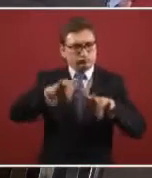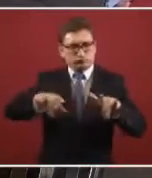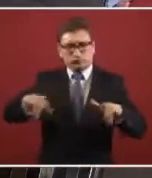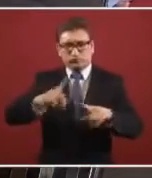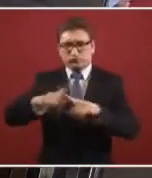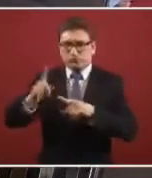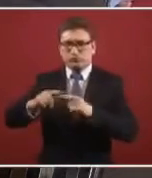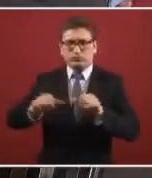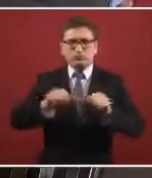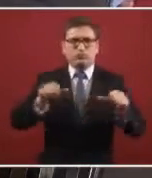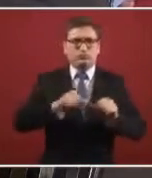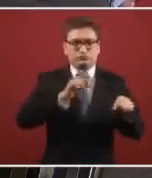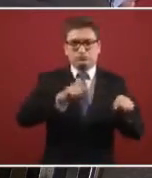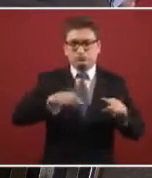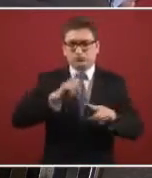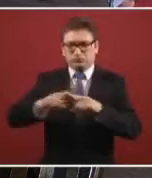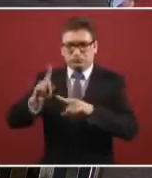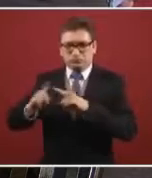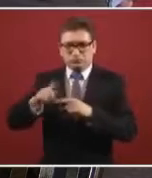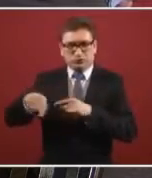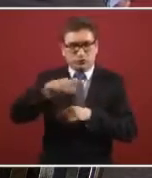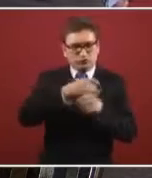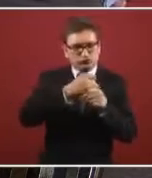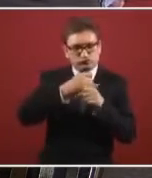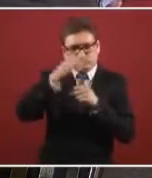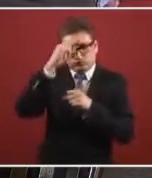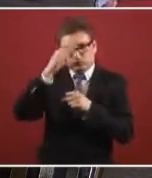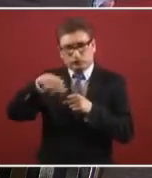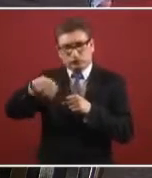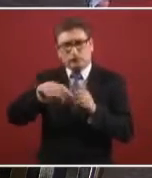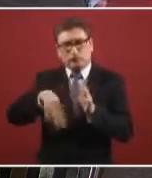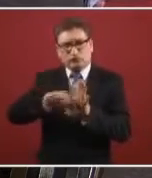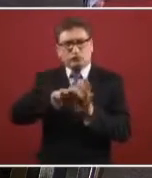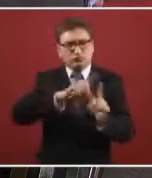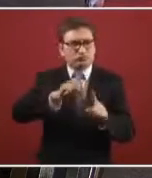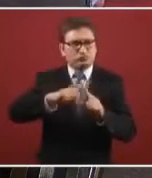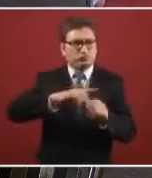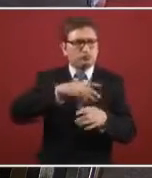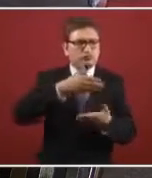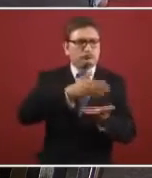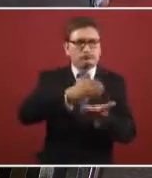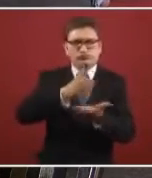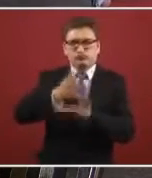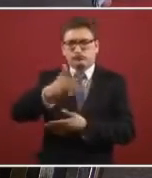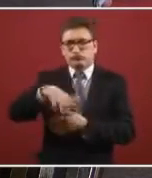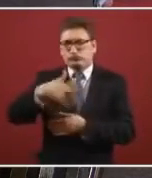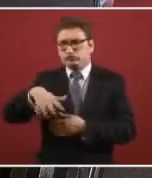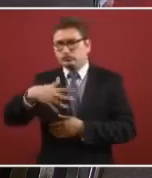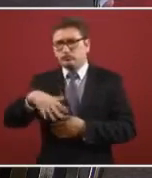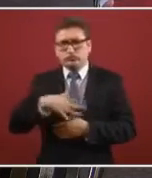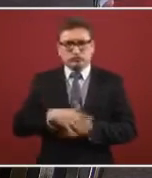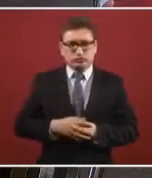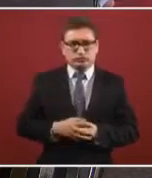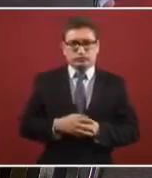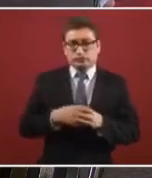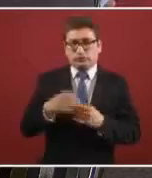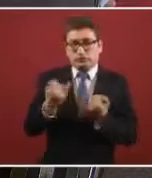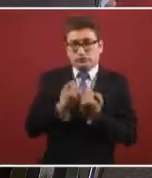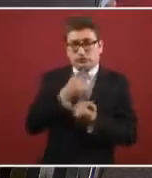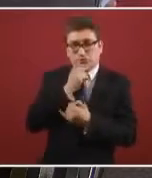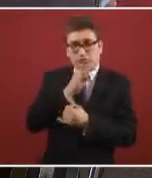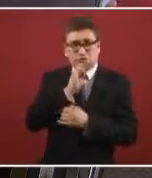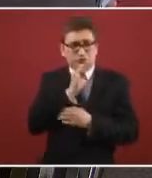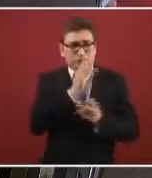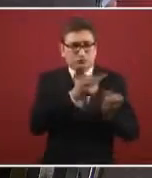all fusión the de areas inteligencia, en that the donde Center of hubo, sin lugar a Intelligence, dudas, where donde se despejaron muchas de they las dudas. Nos queda they